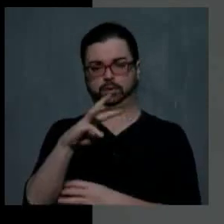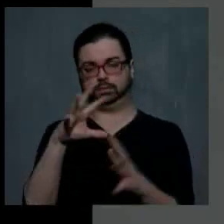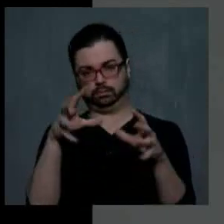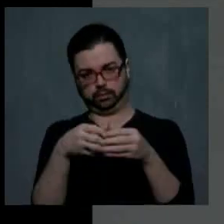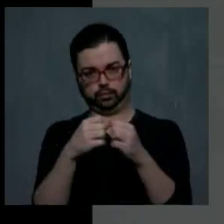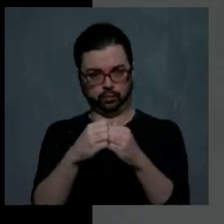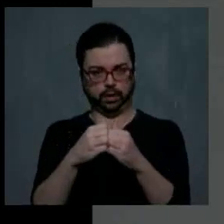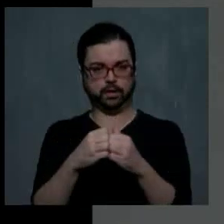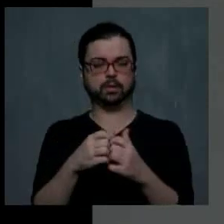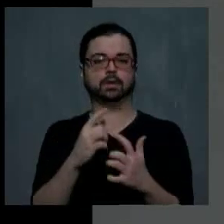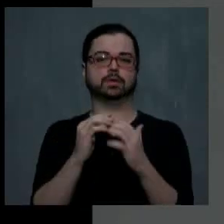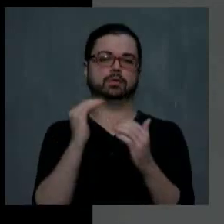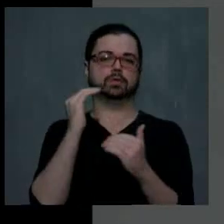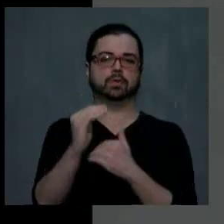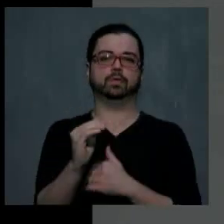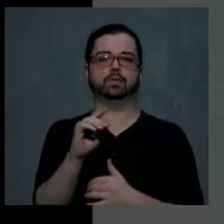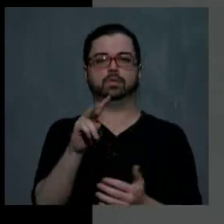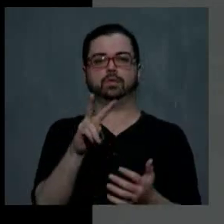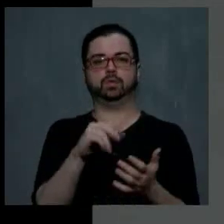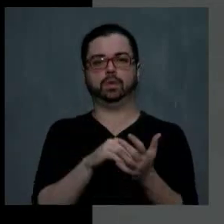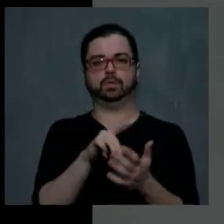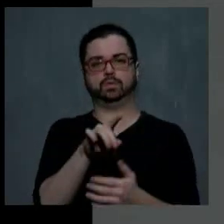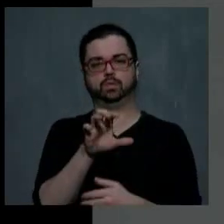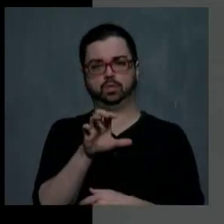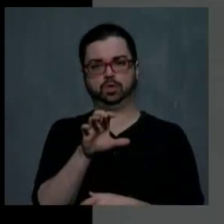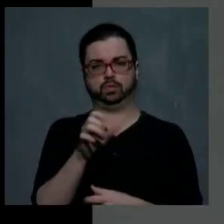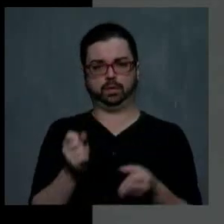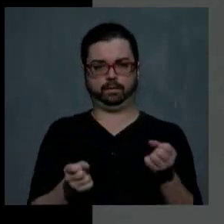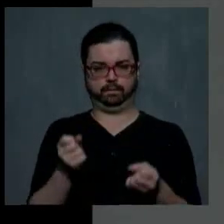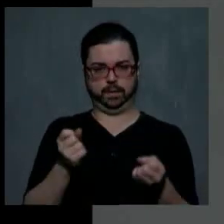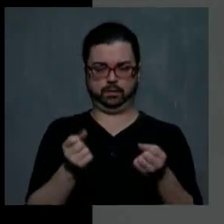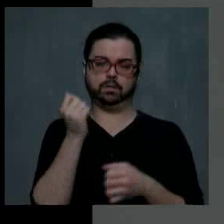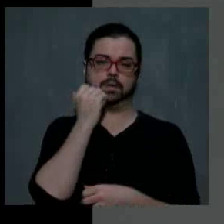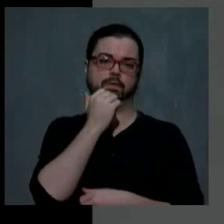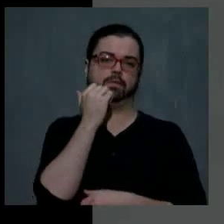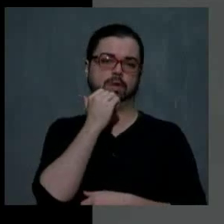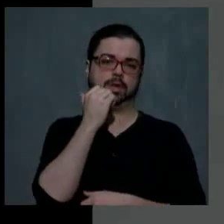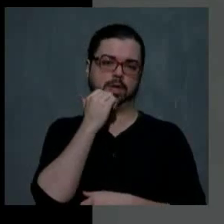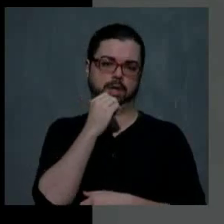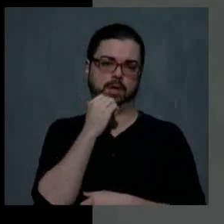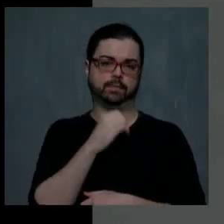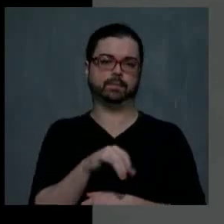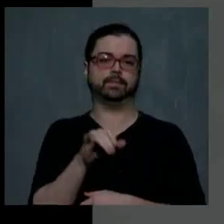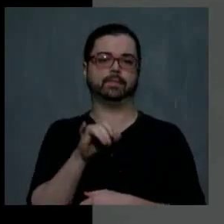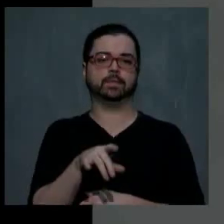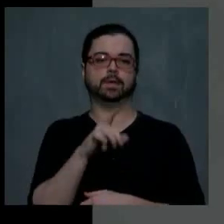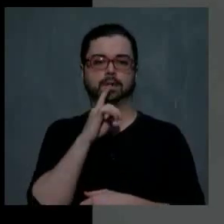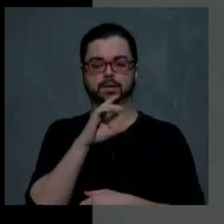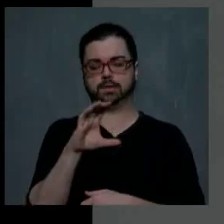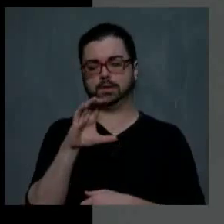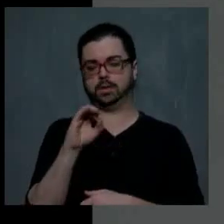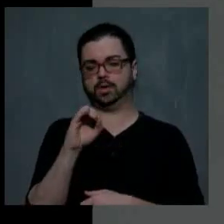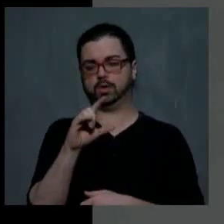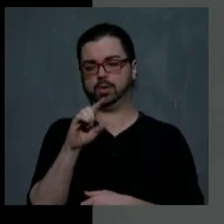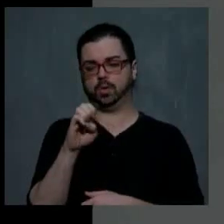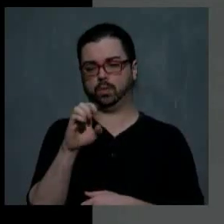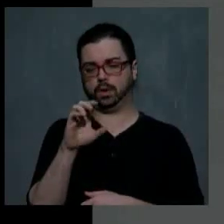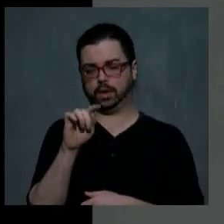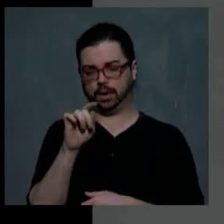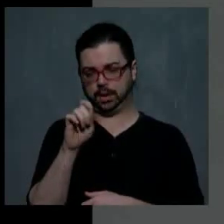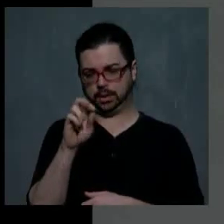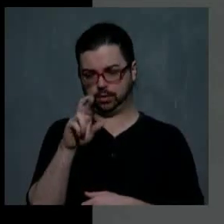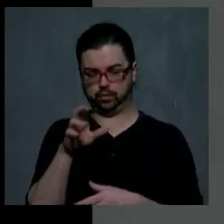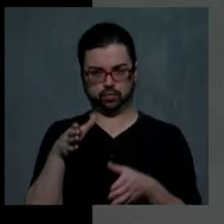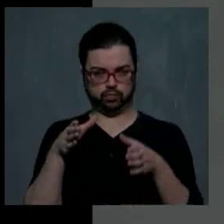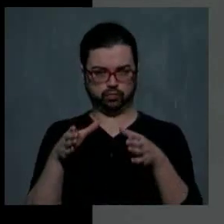period, is just over 2,100 vehicles per day. This is a collector street, and with